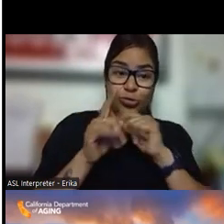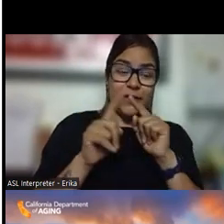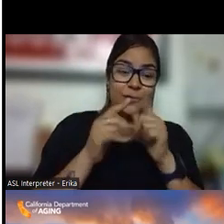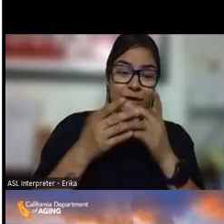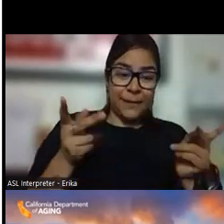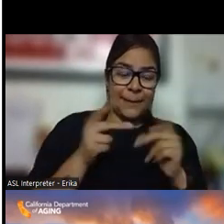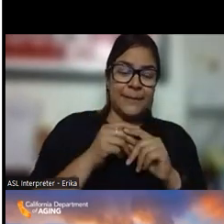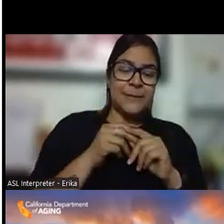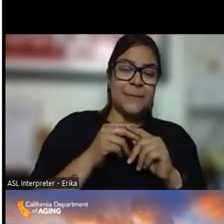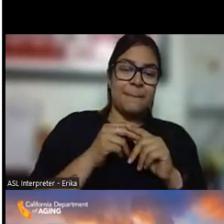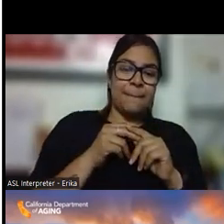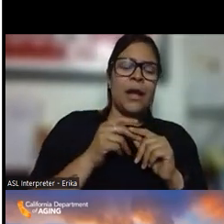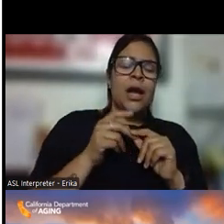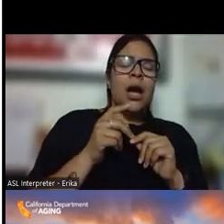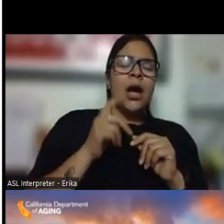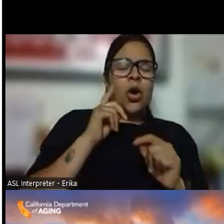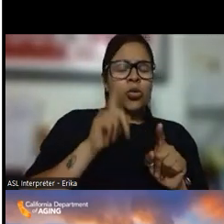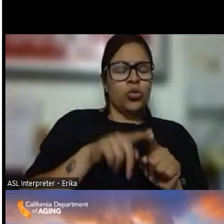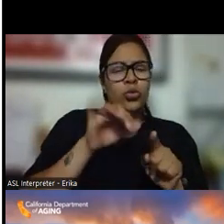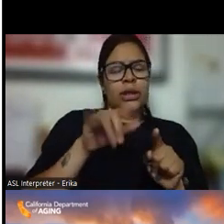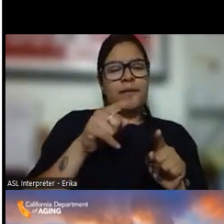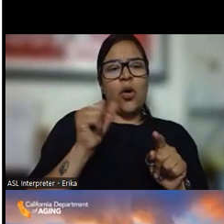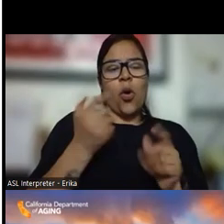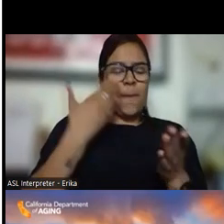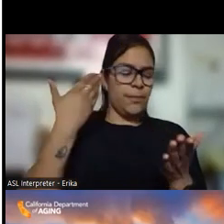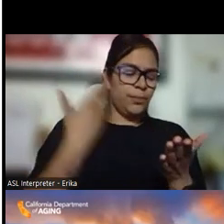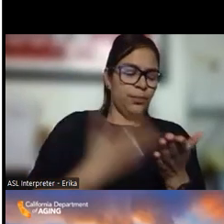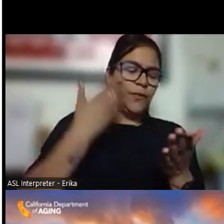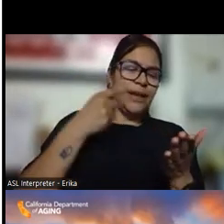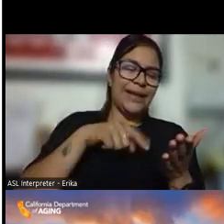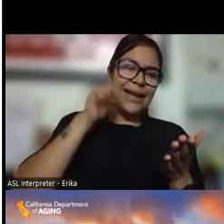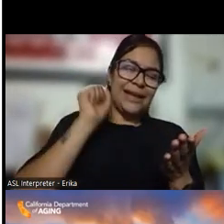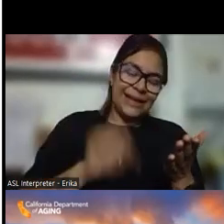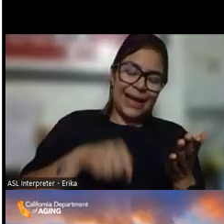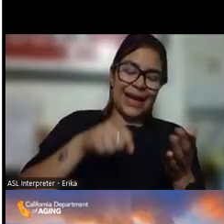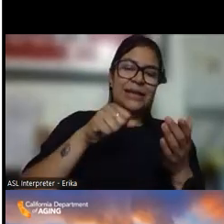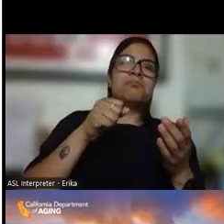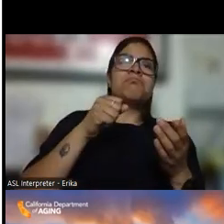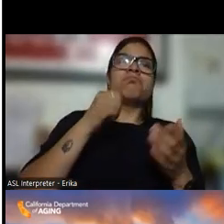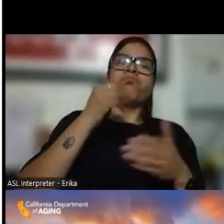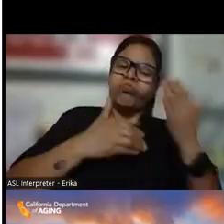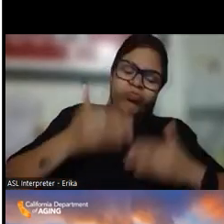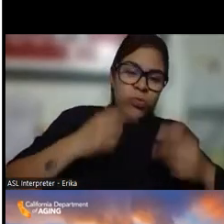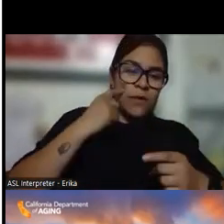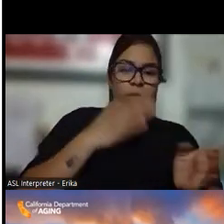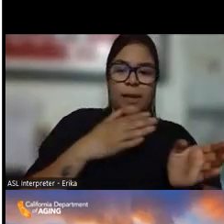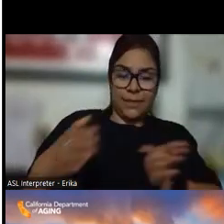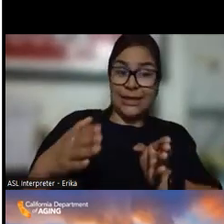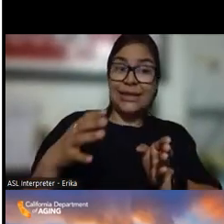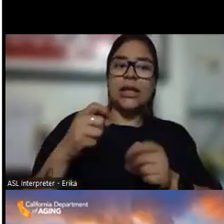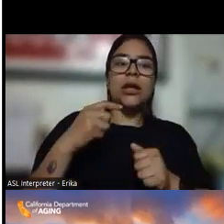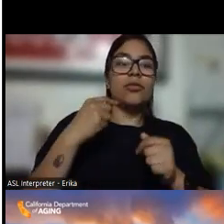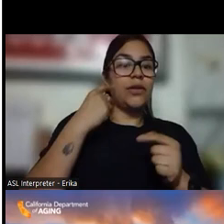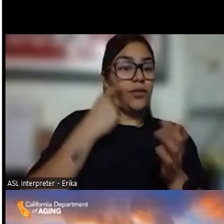in common was that they could prove that they had the capacity to build this plan. They had already done some of the groundwork to do aging and disability